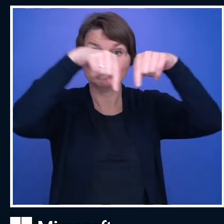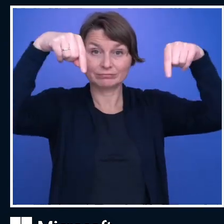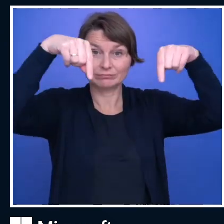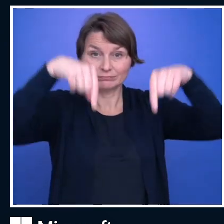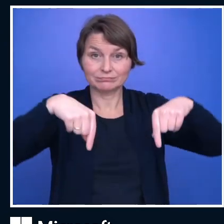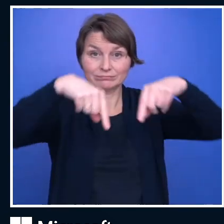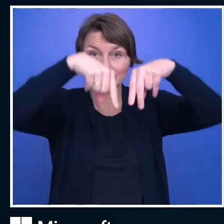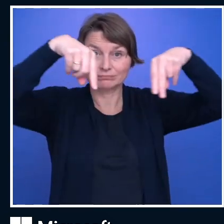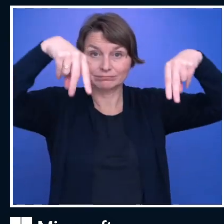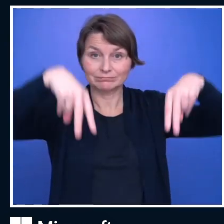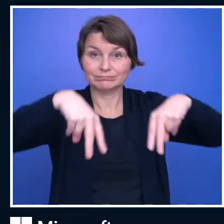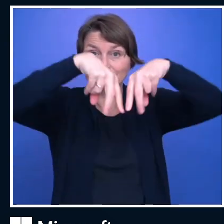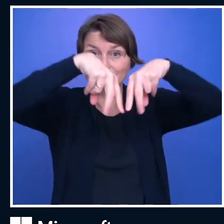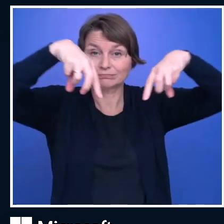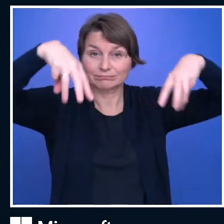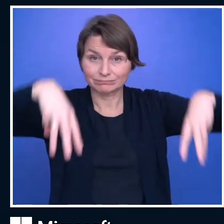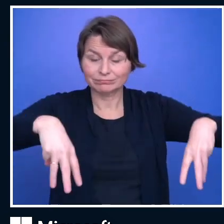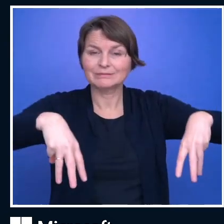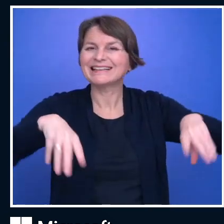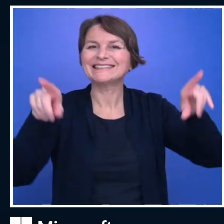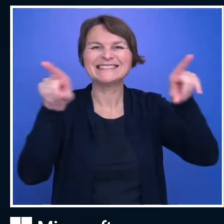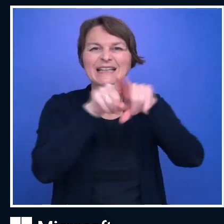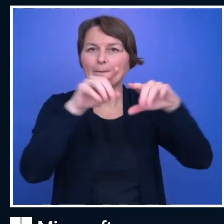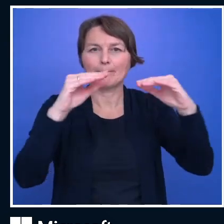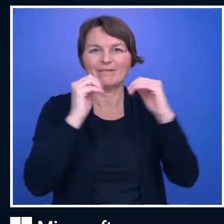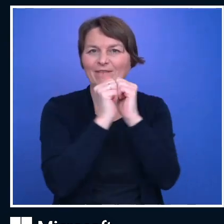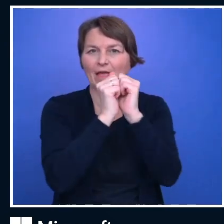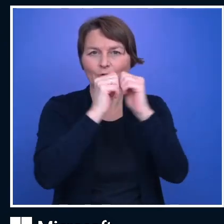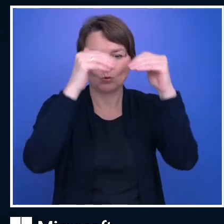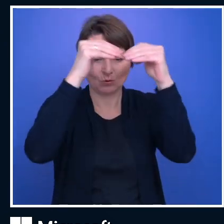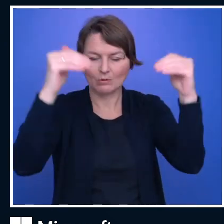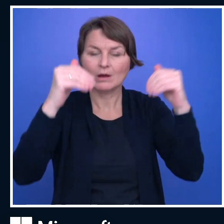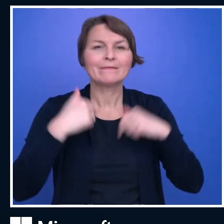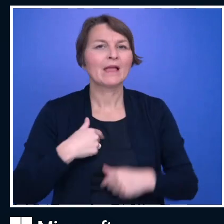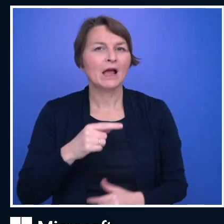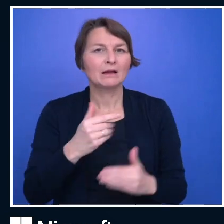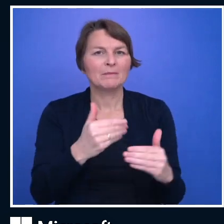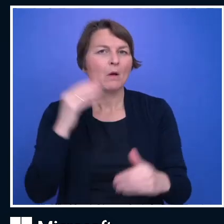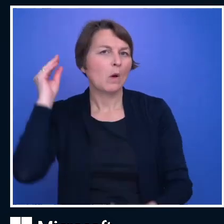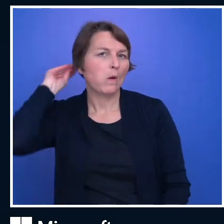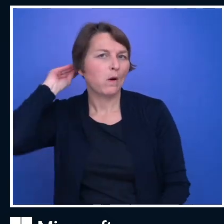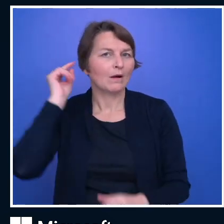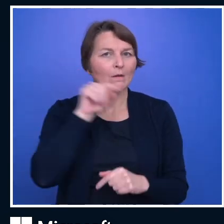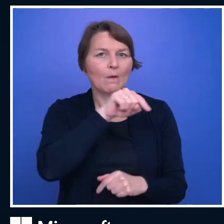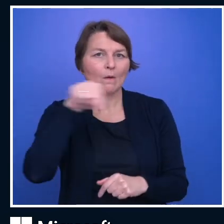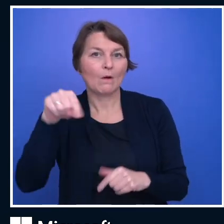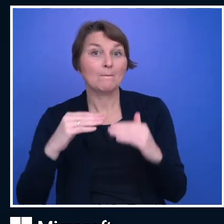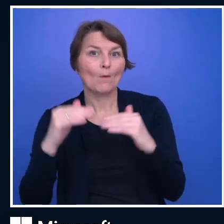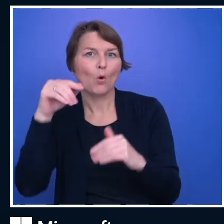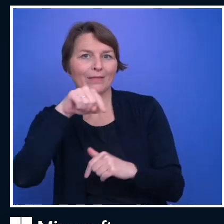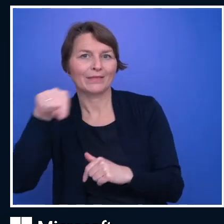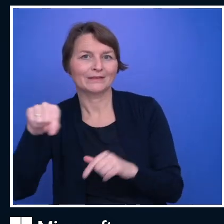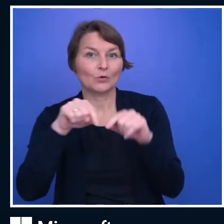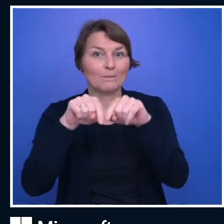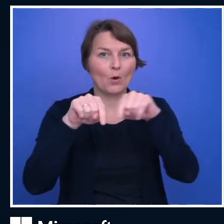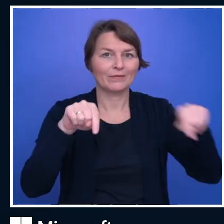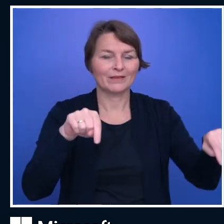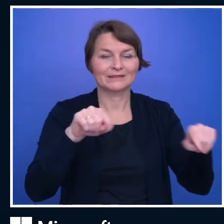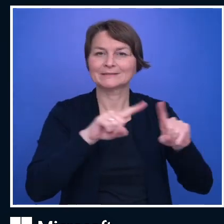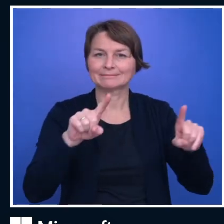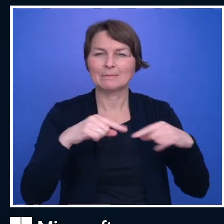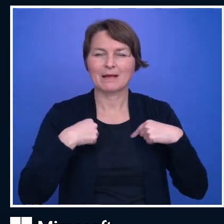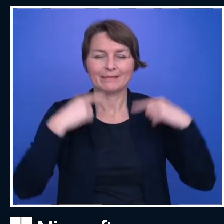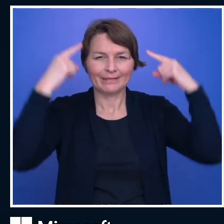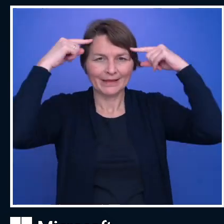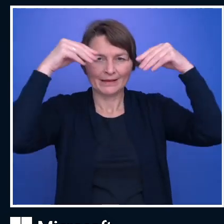divided, so that you're not having any sort of bias when you're providing conditions. Because when you look at the example that I've given here, the